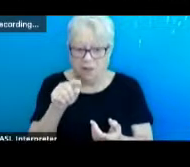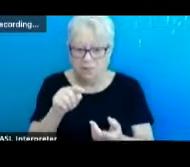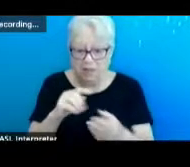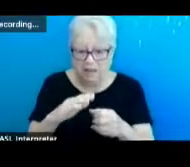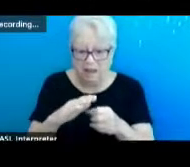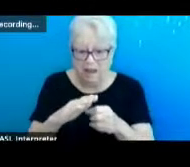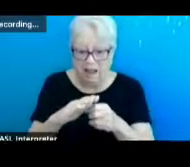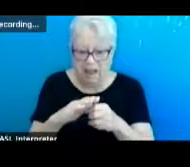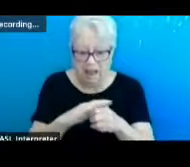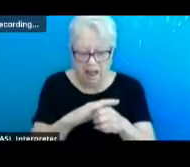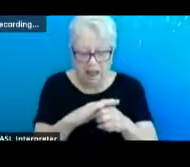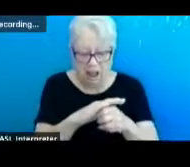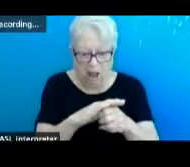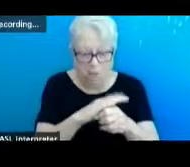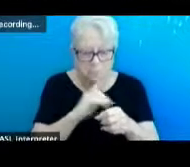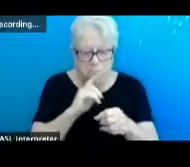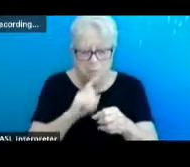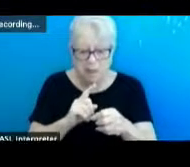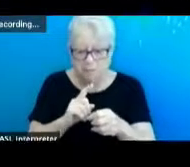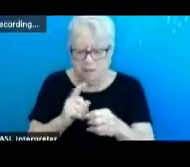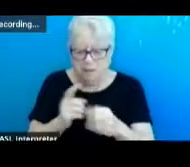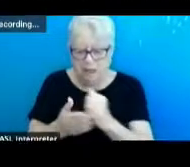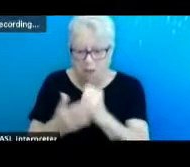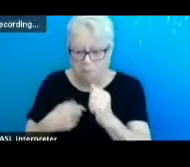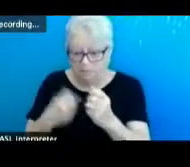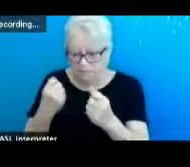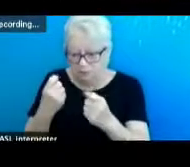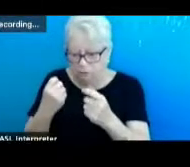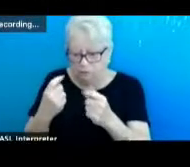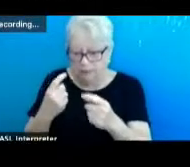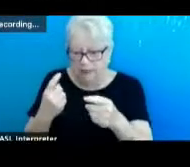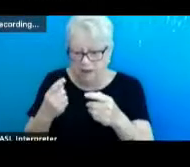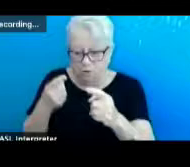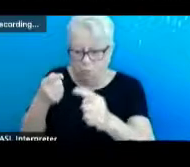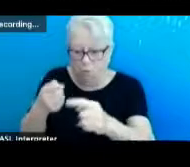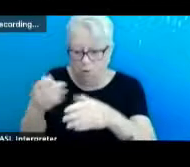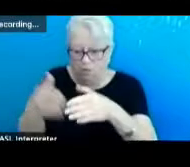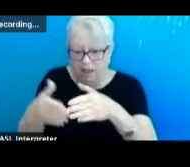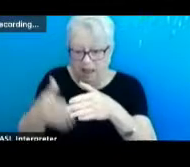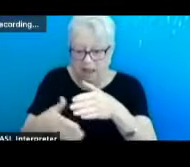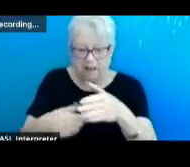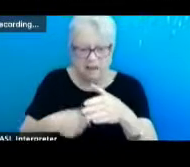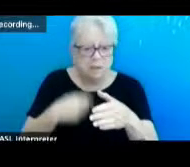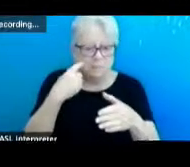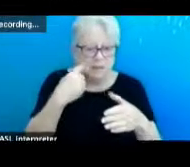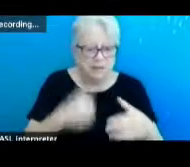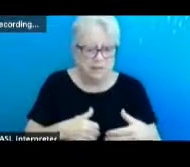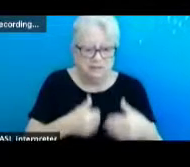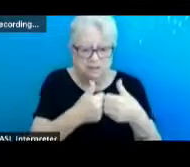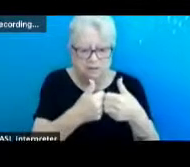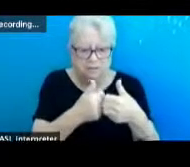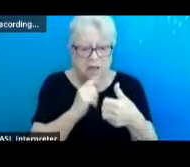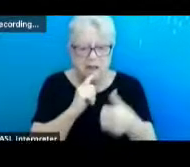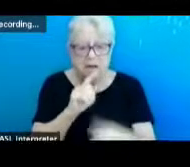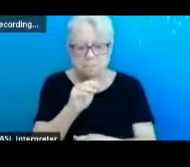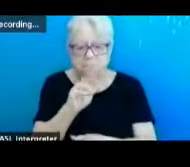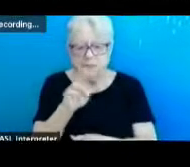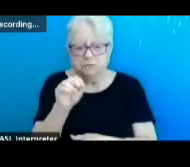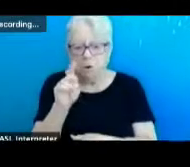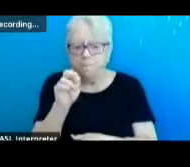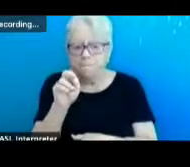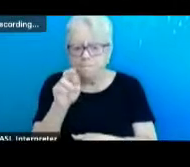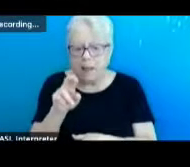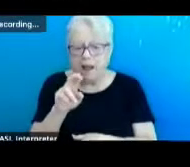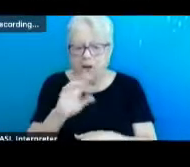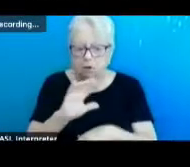on the back end, perhaps? And, I think the challenges with Mr. Becker's schedule, I understand the need for additional